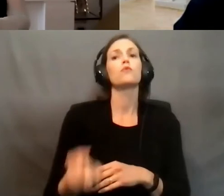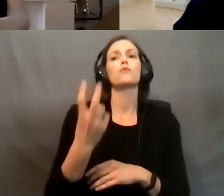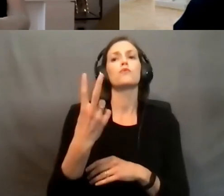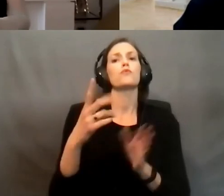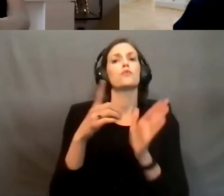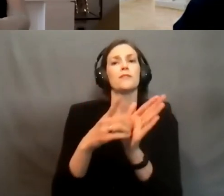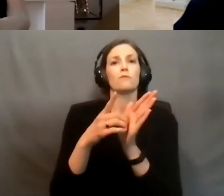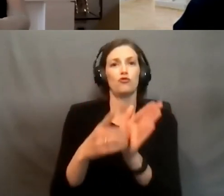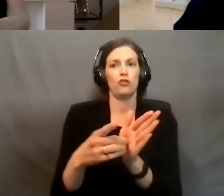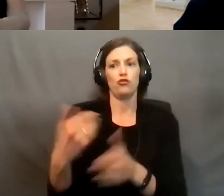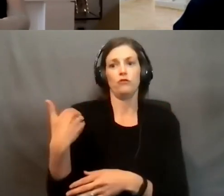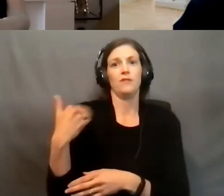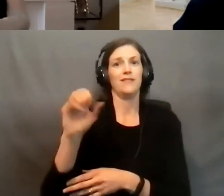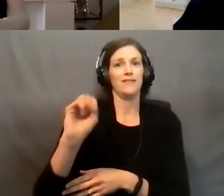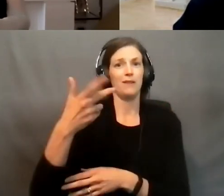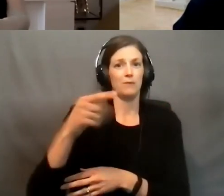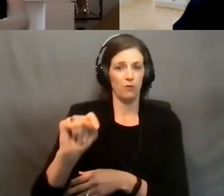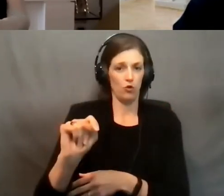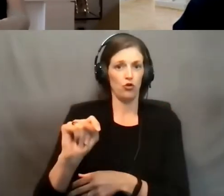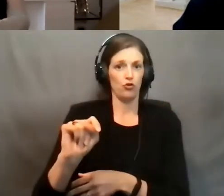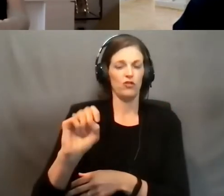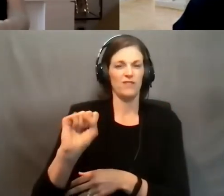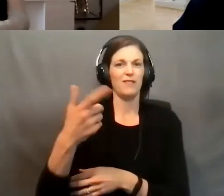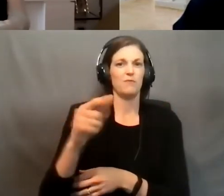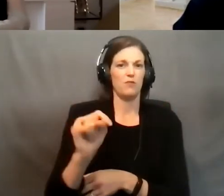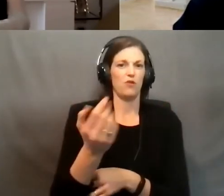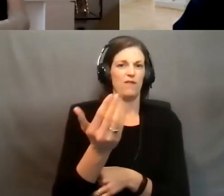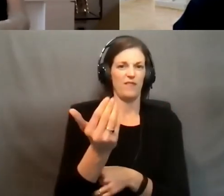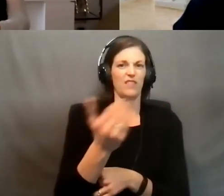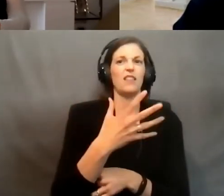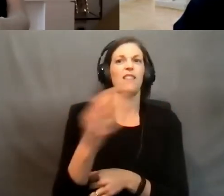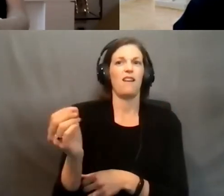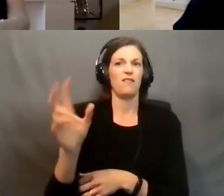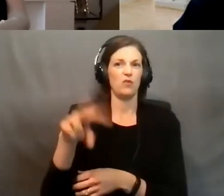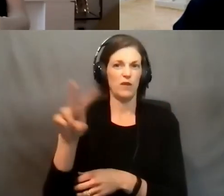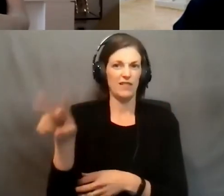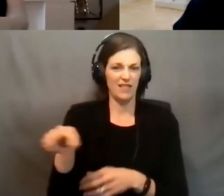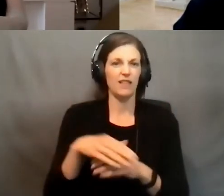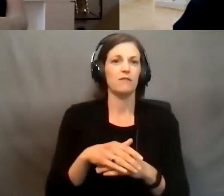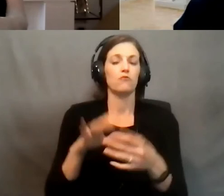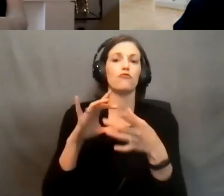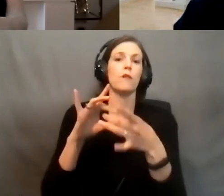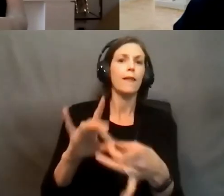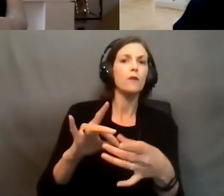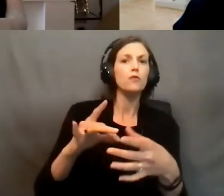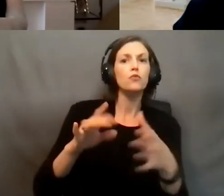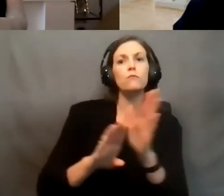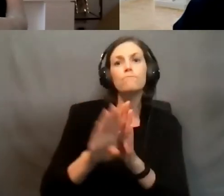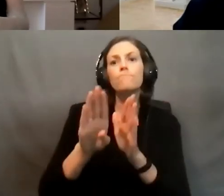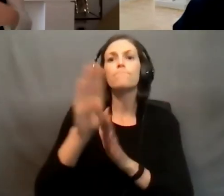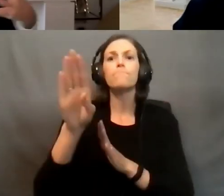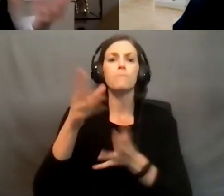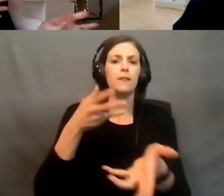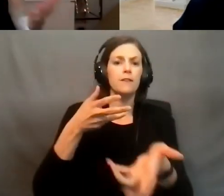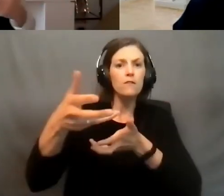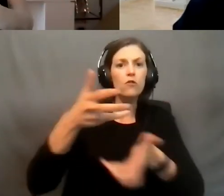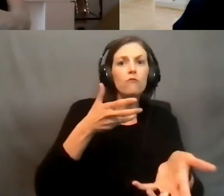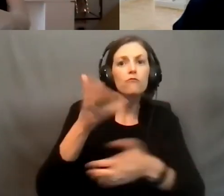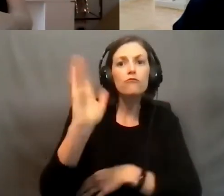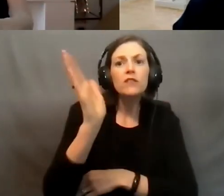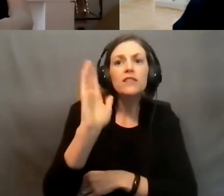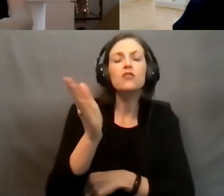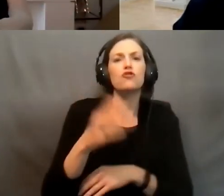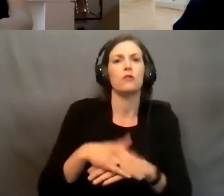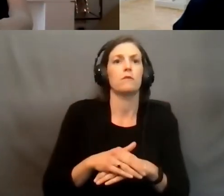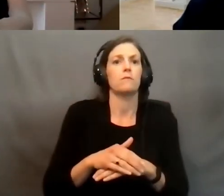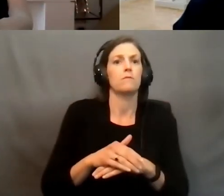in September, on September 15th and 22nd, about creating an interactive presentation and how you can